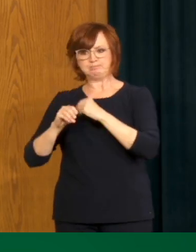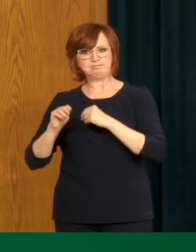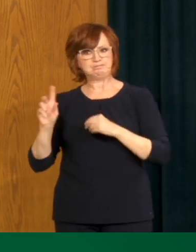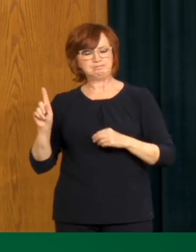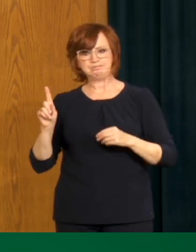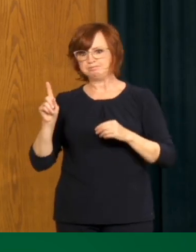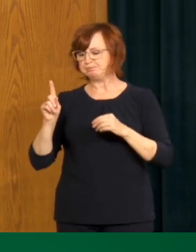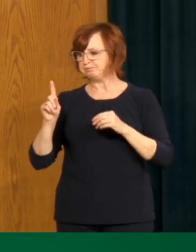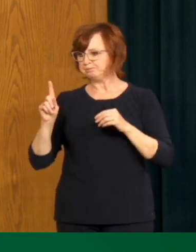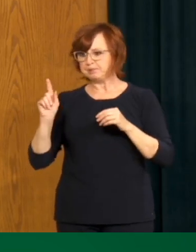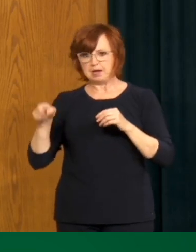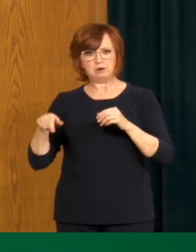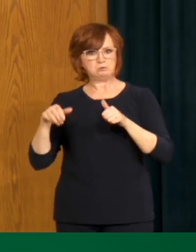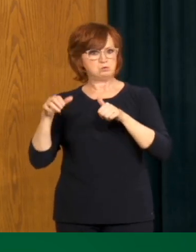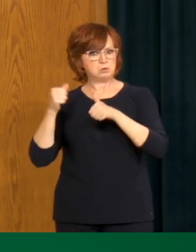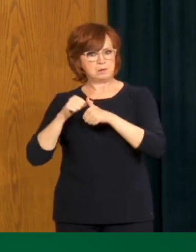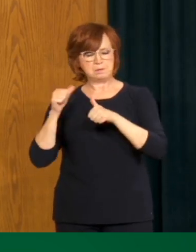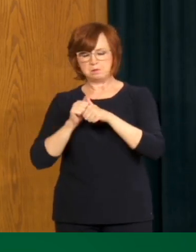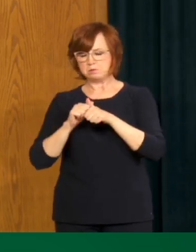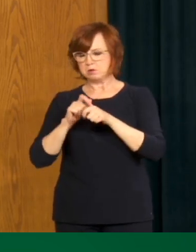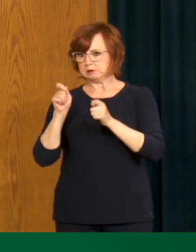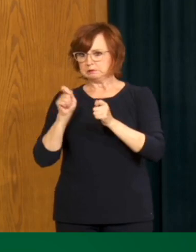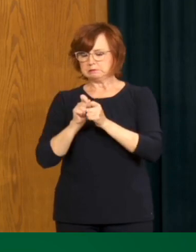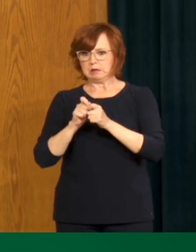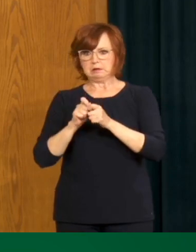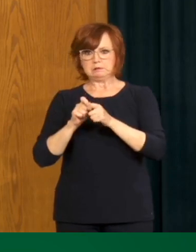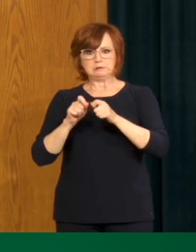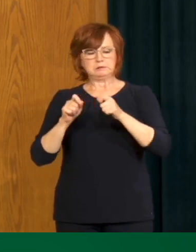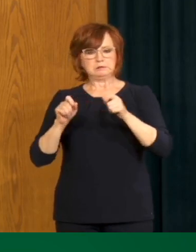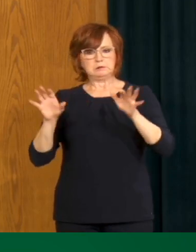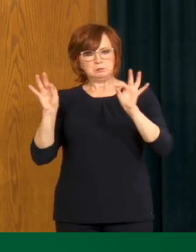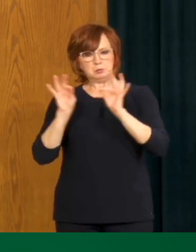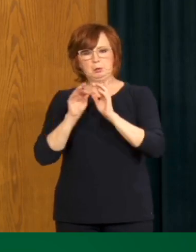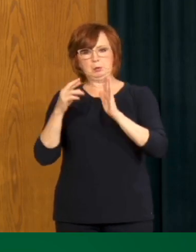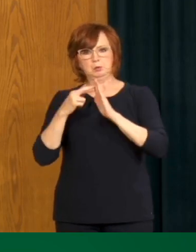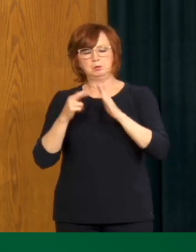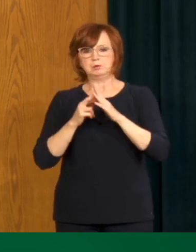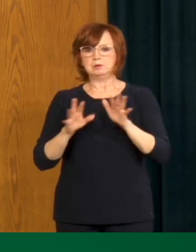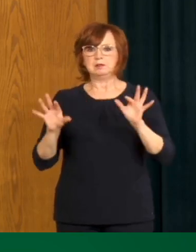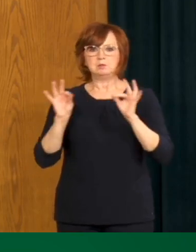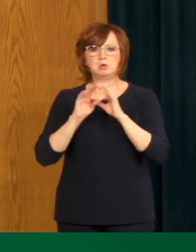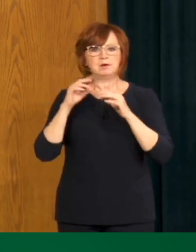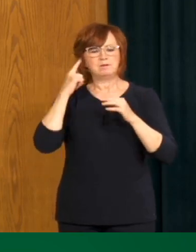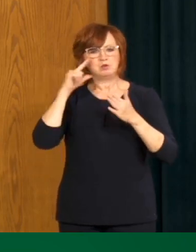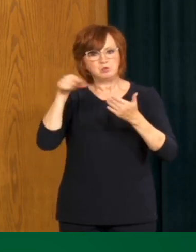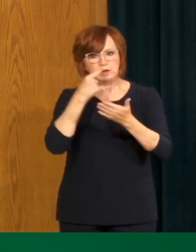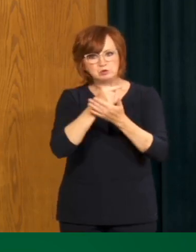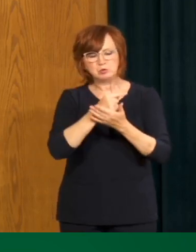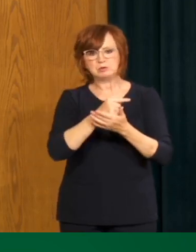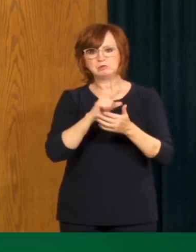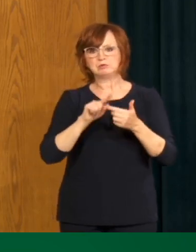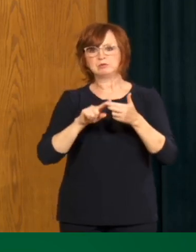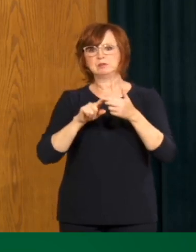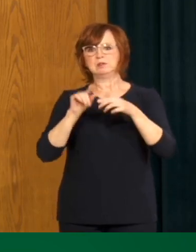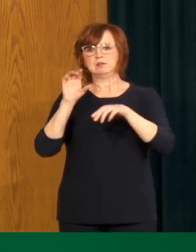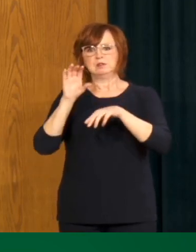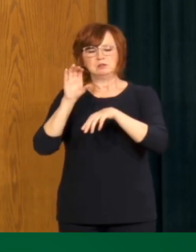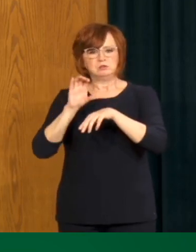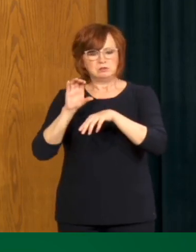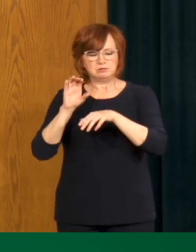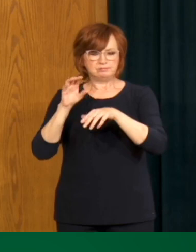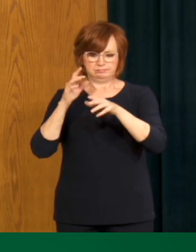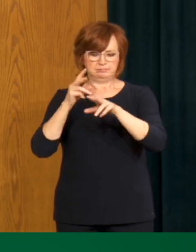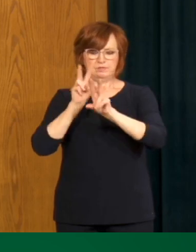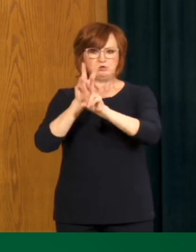sure that that distance is there. I think that, again, will be essential for these special events to happen in a way that doesn't result in further